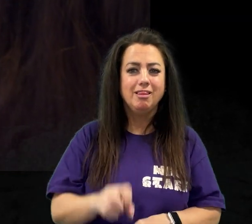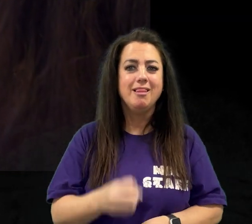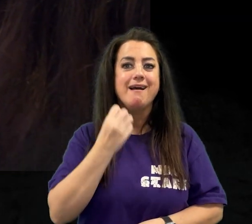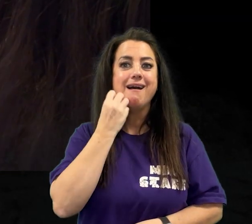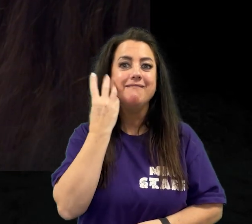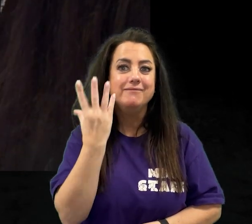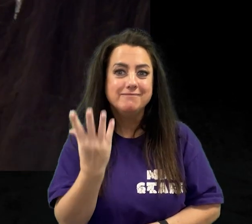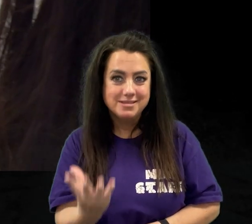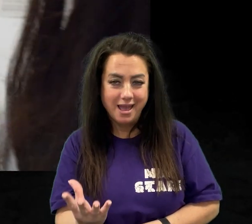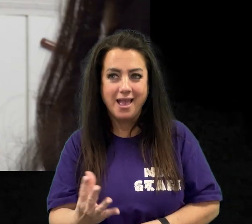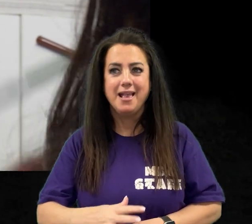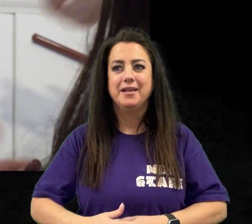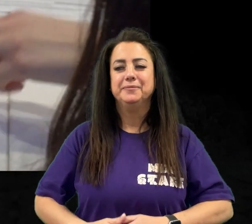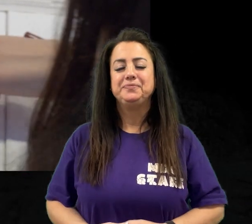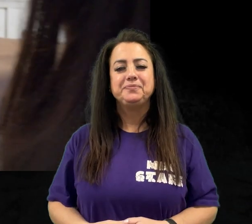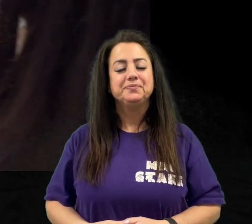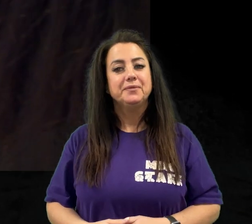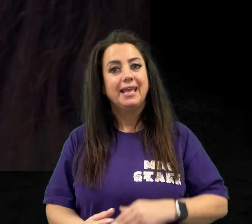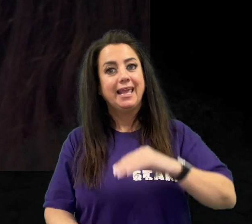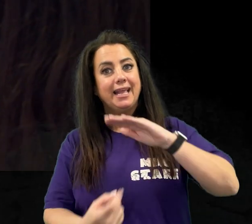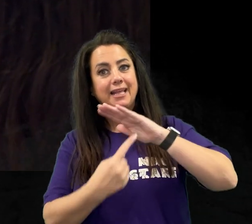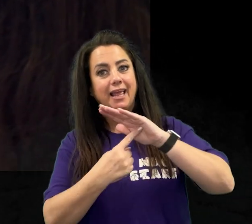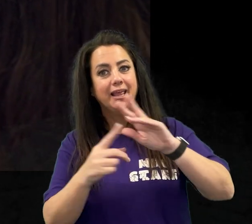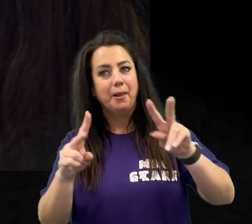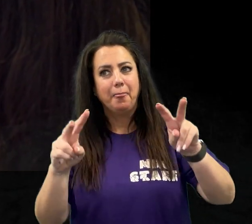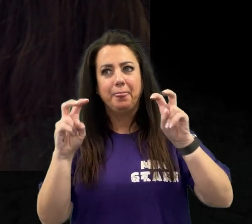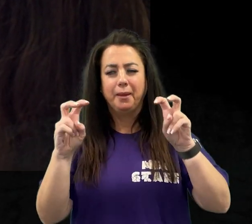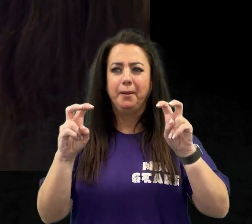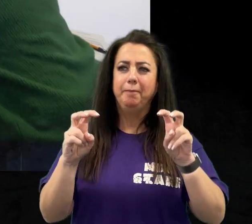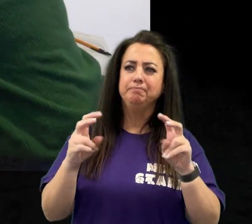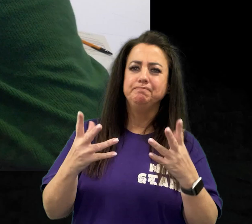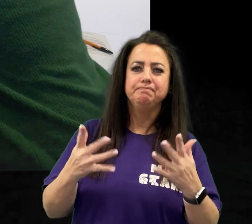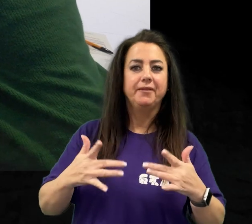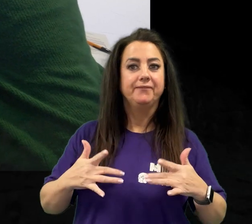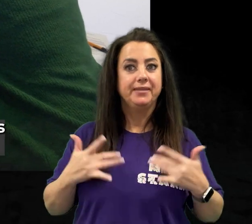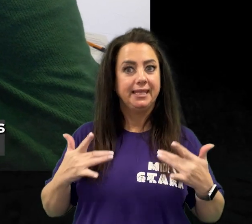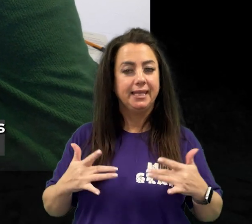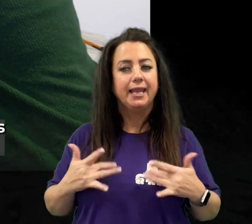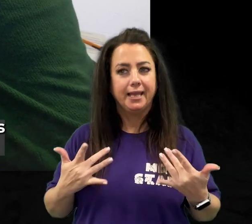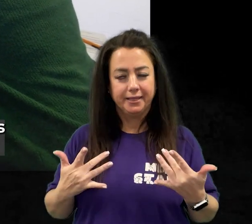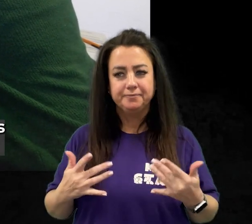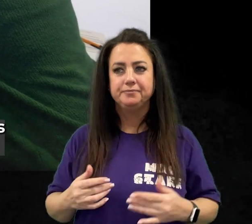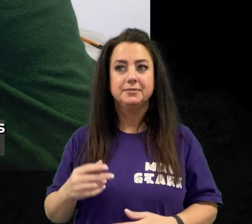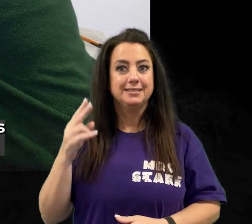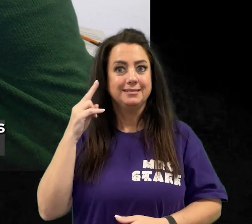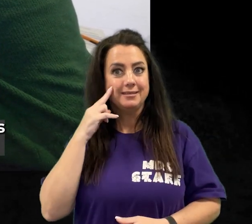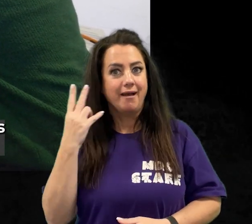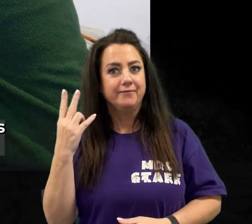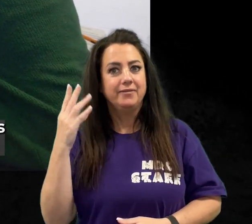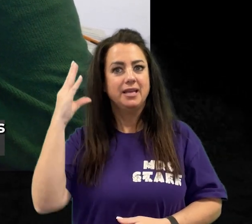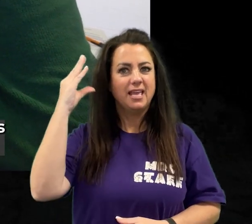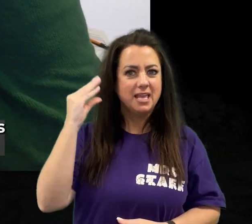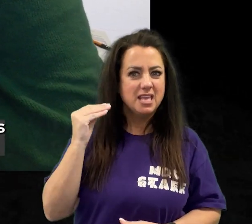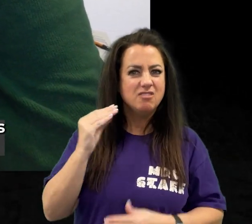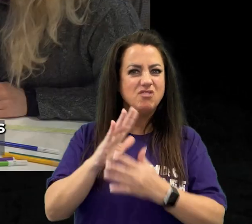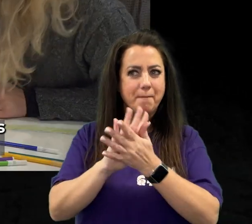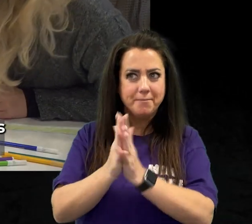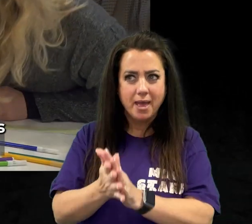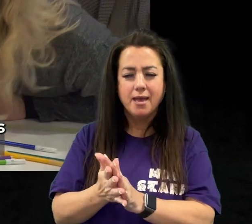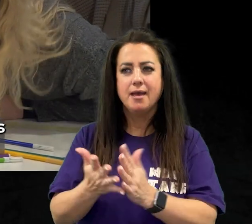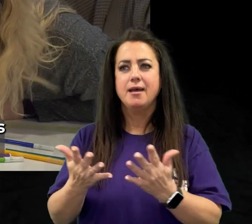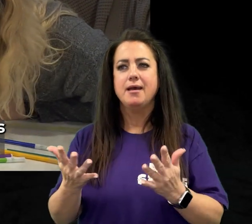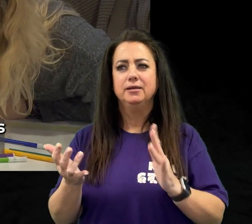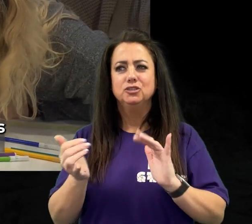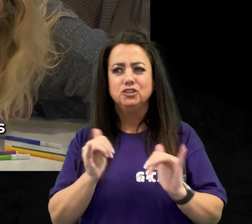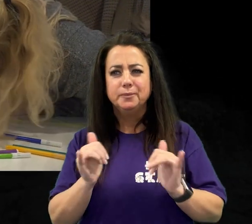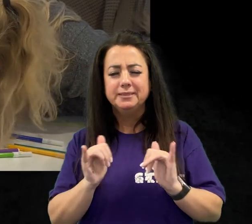key themes that came out of that were really the feeling that as a deaf or hearing impaired person, they sometimes feel trapped in a